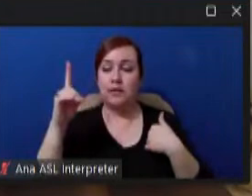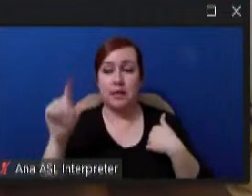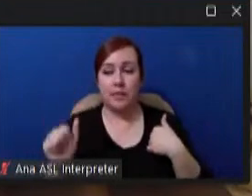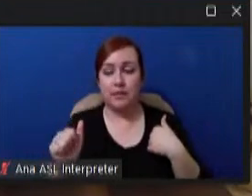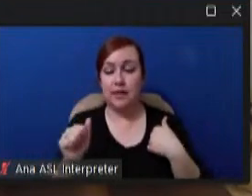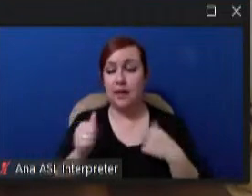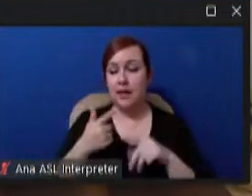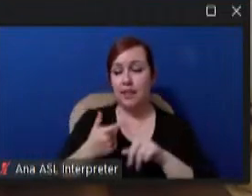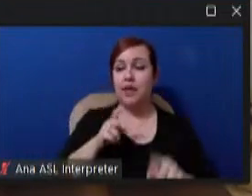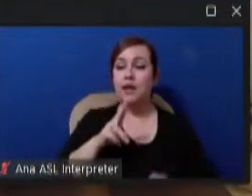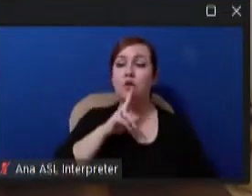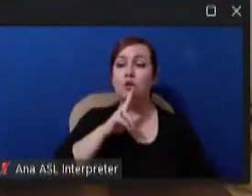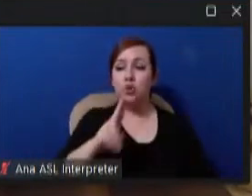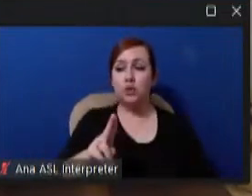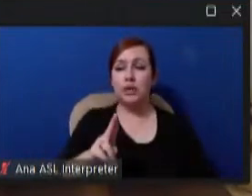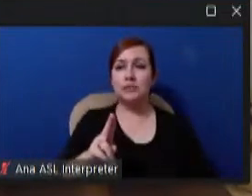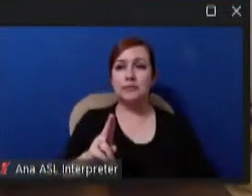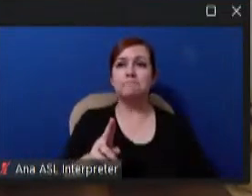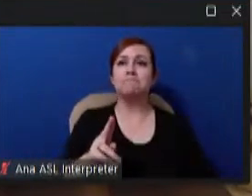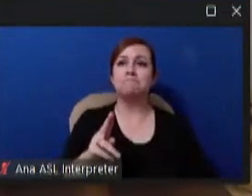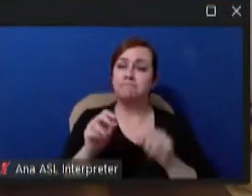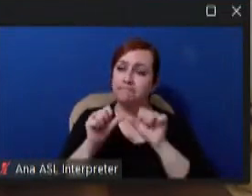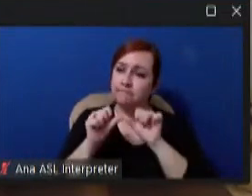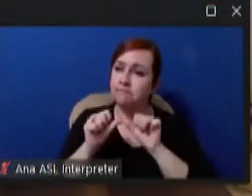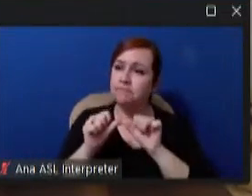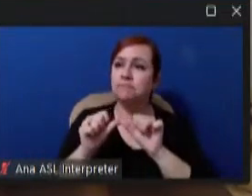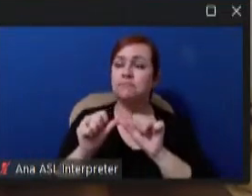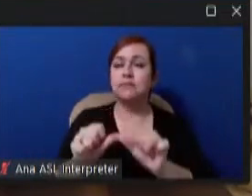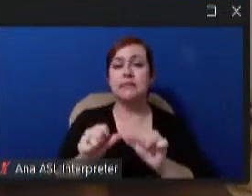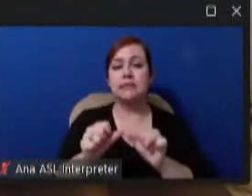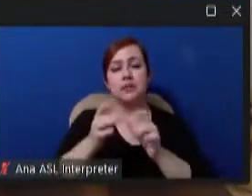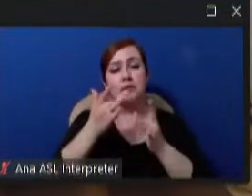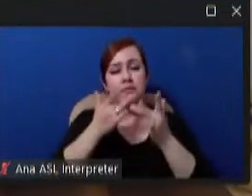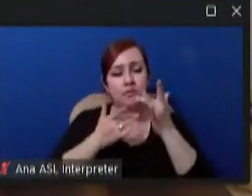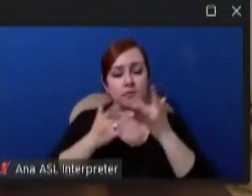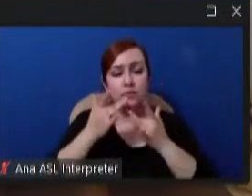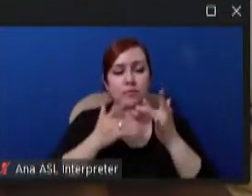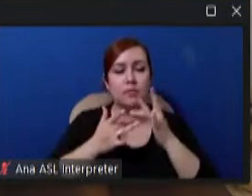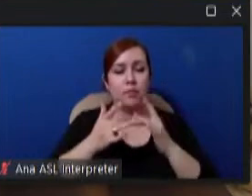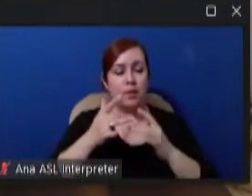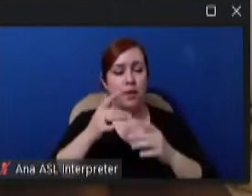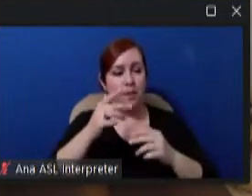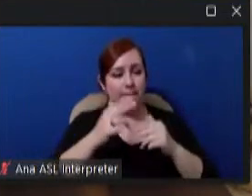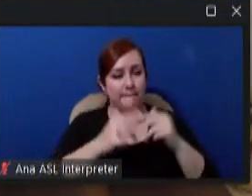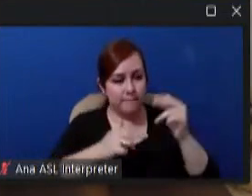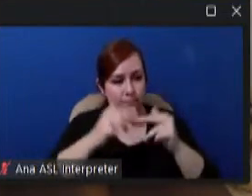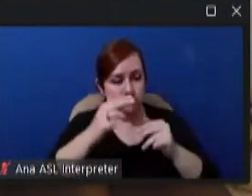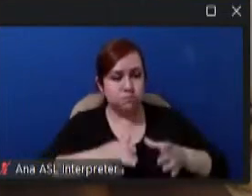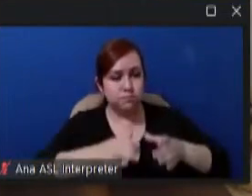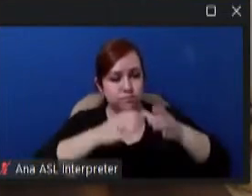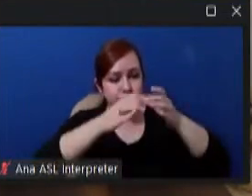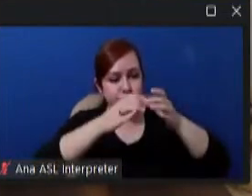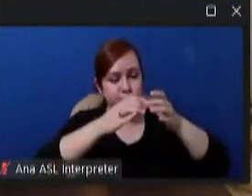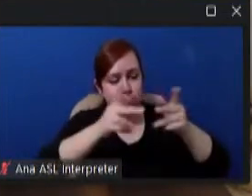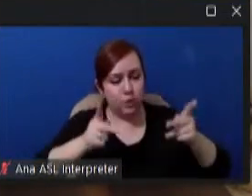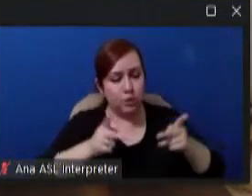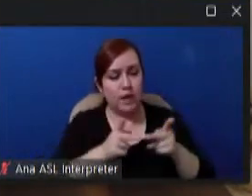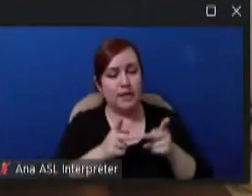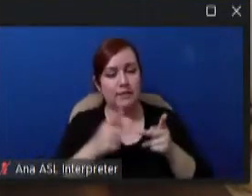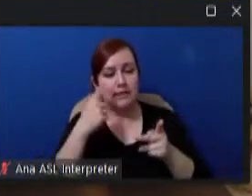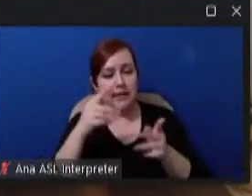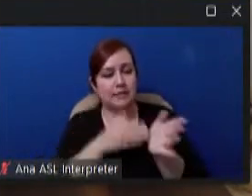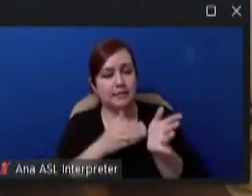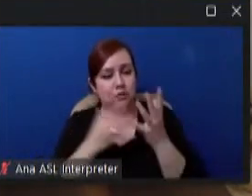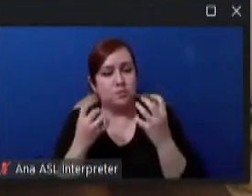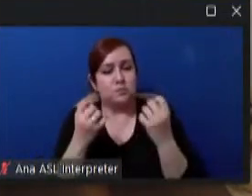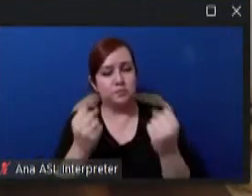in compliance with the Convention on Persons with Disability in Honduras. We see persistent challenges,